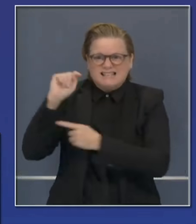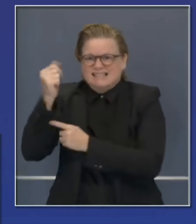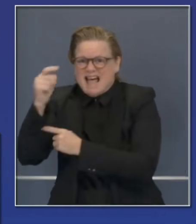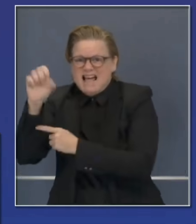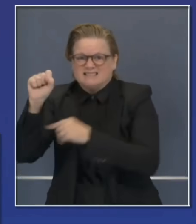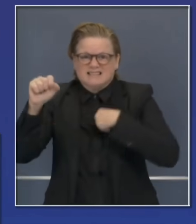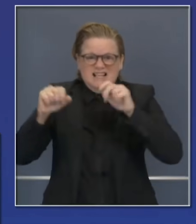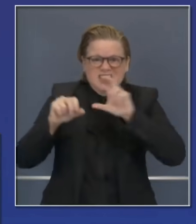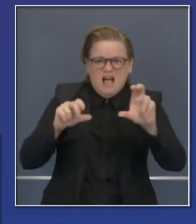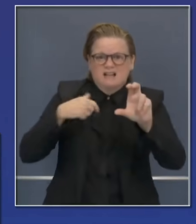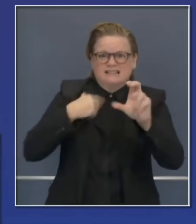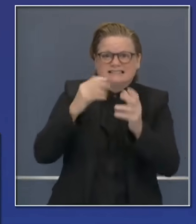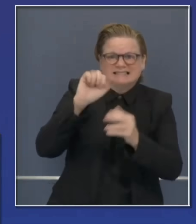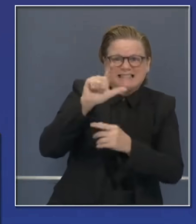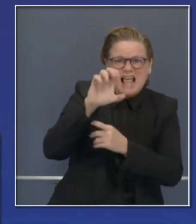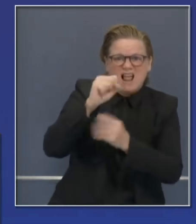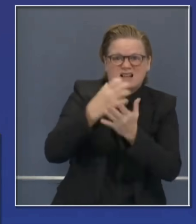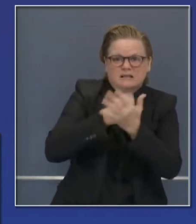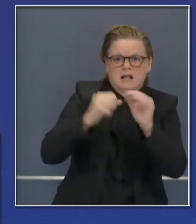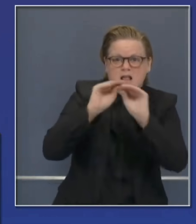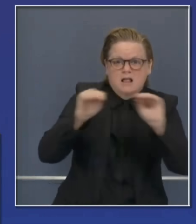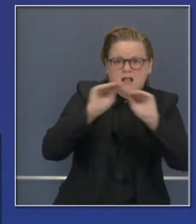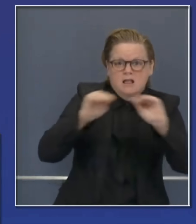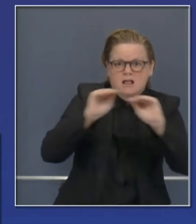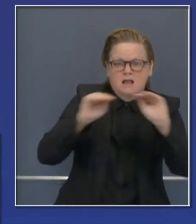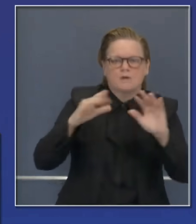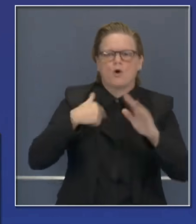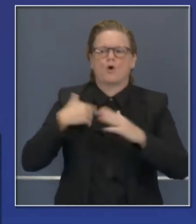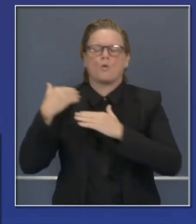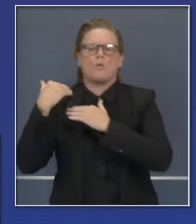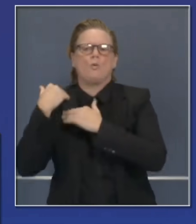those other businesses. Fill out a form, the